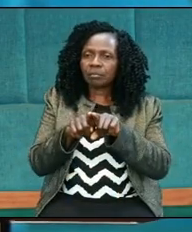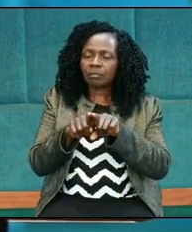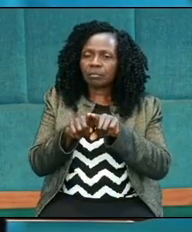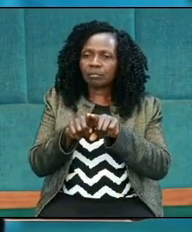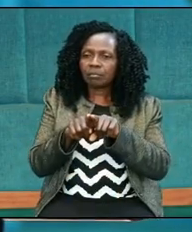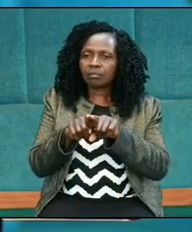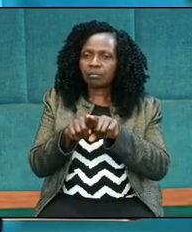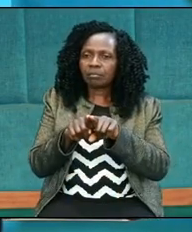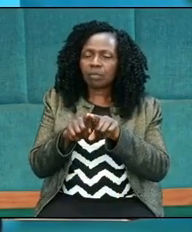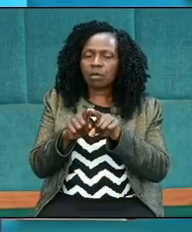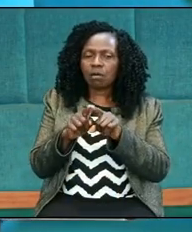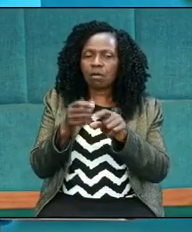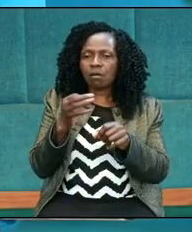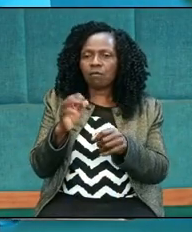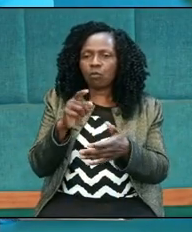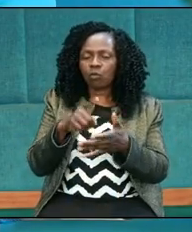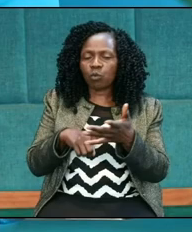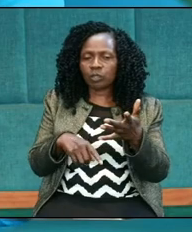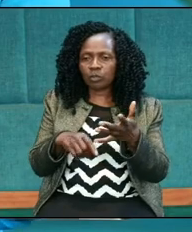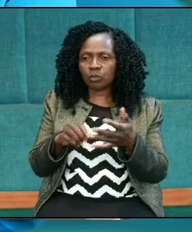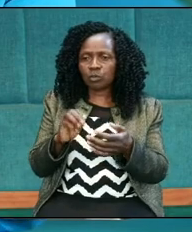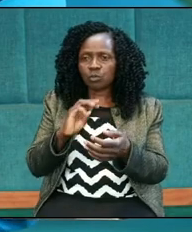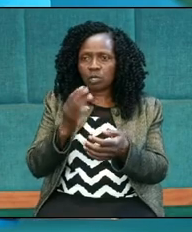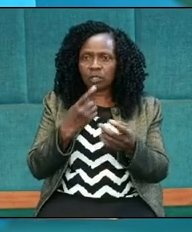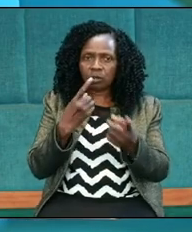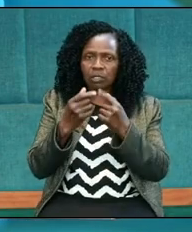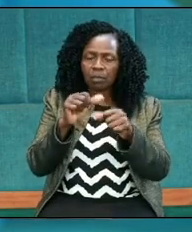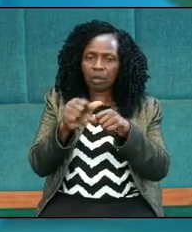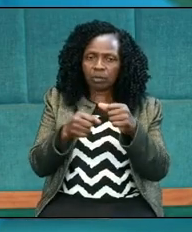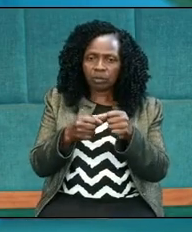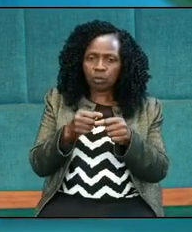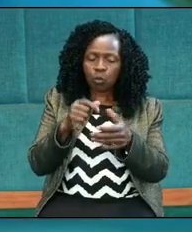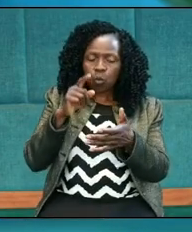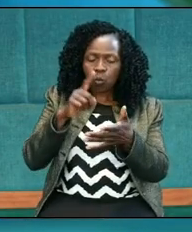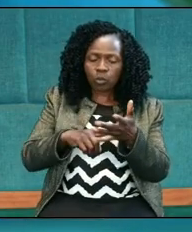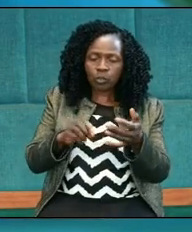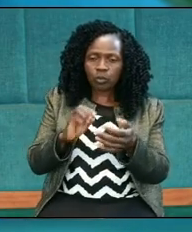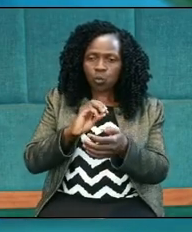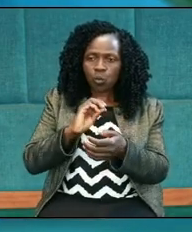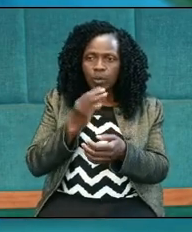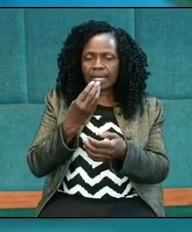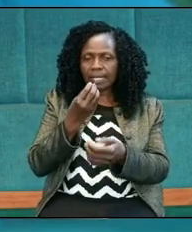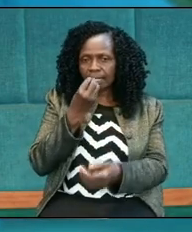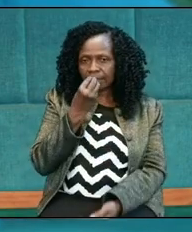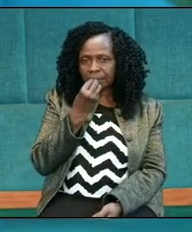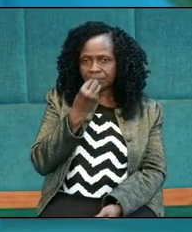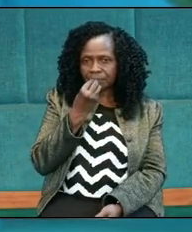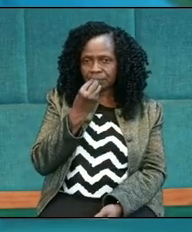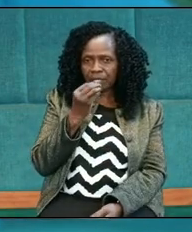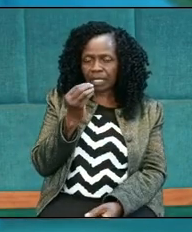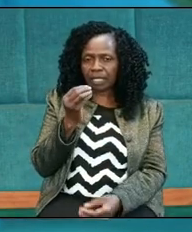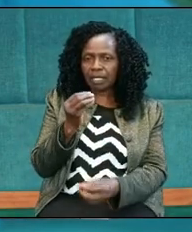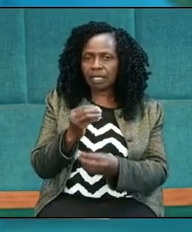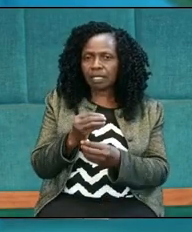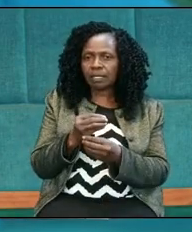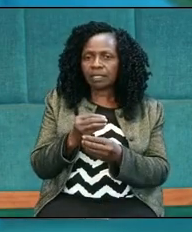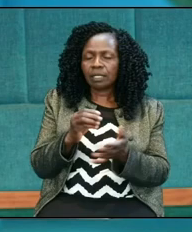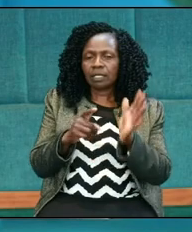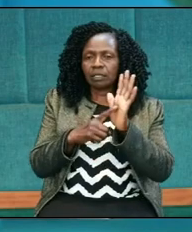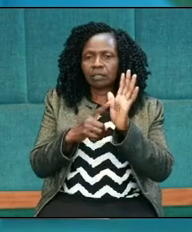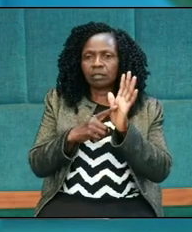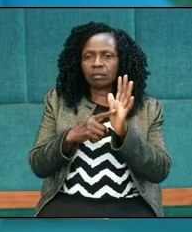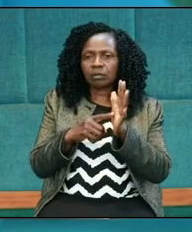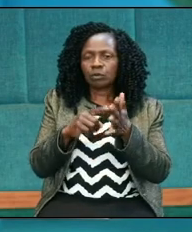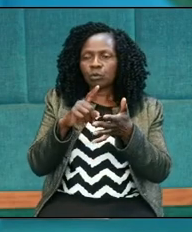talked about. What we eat determines our alertness, our soundness of mind, and many,